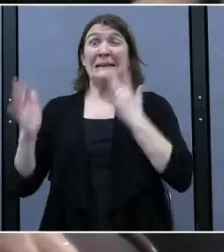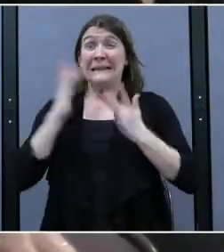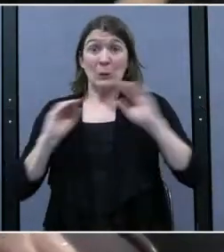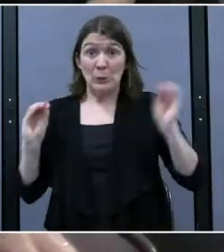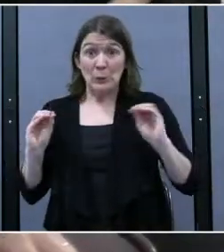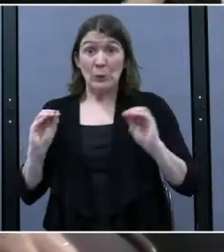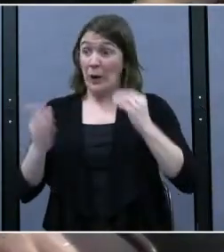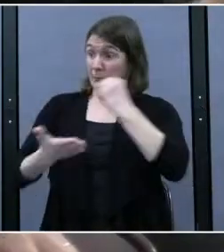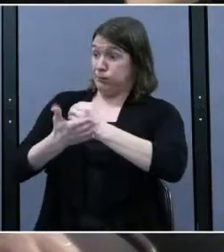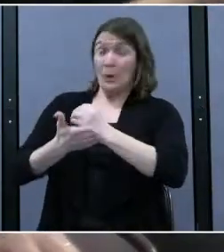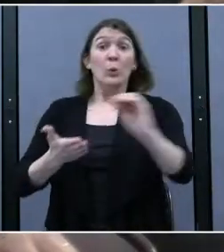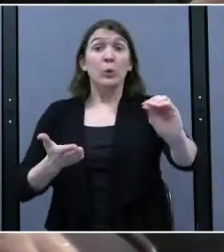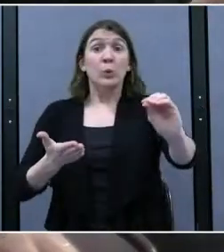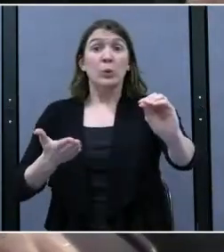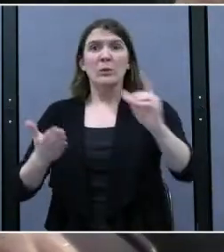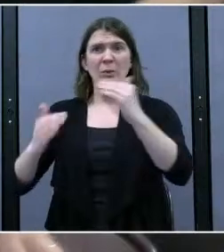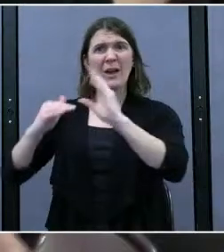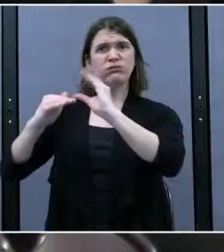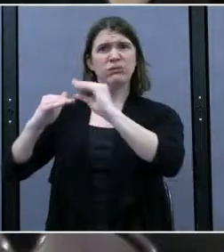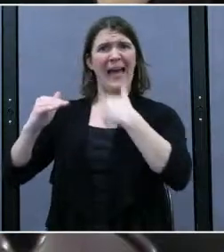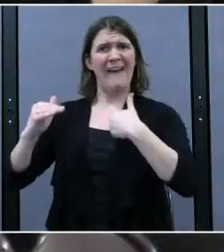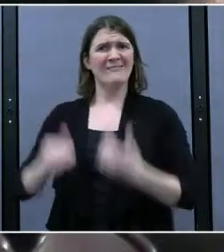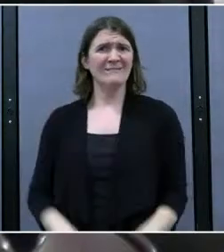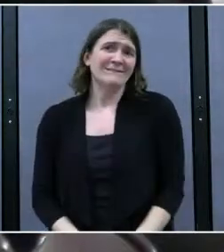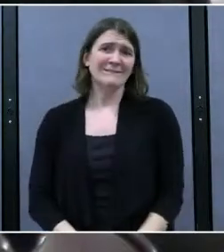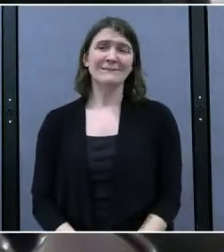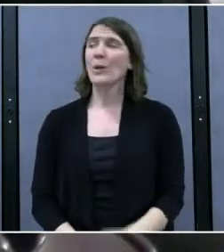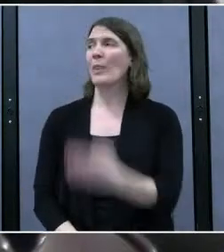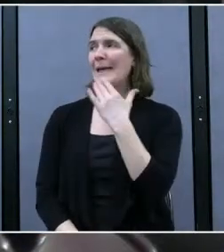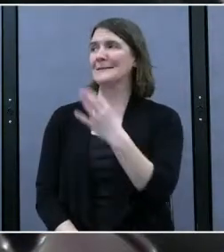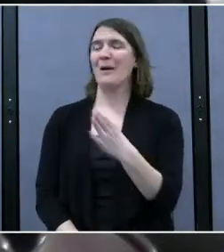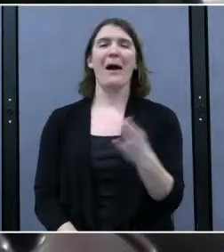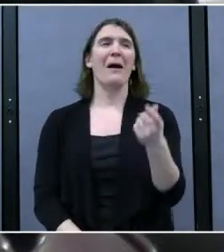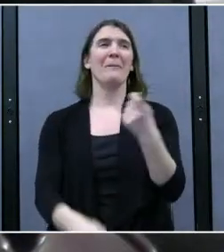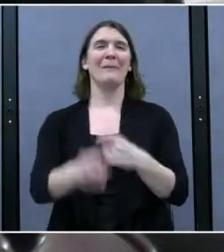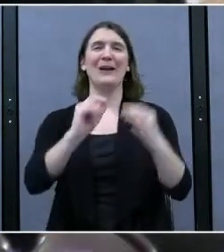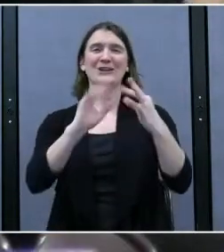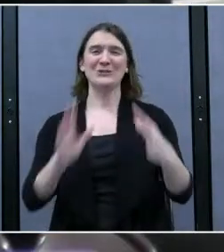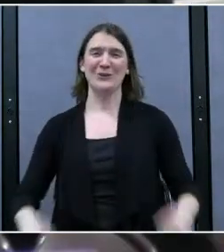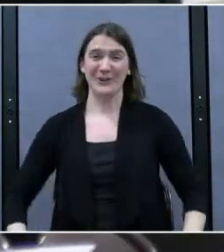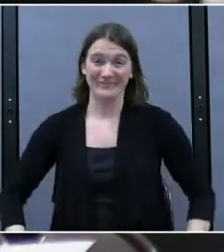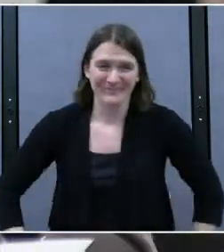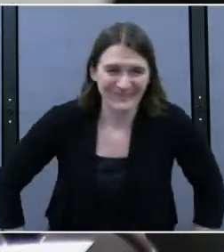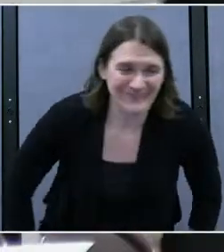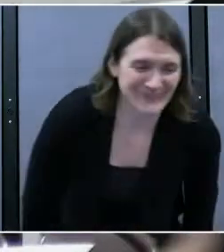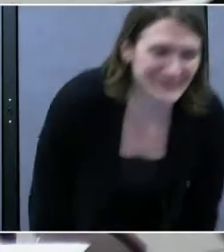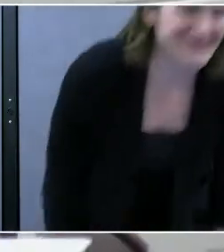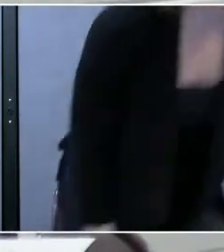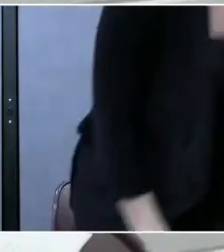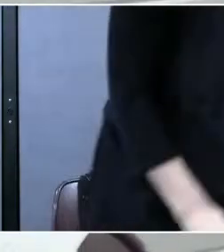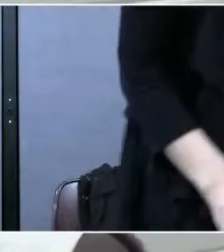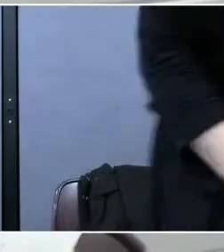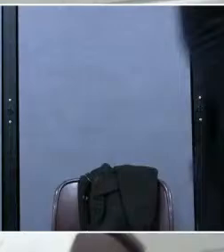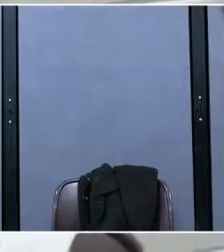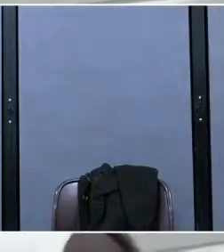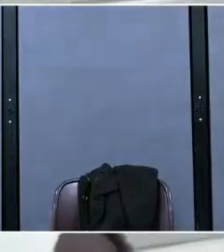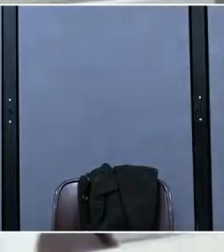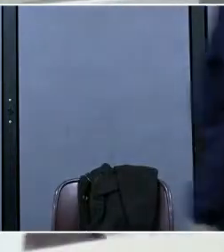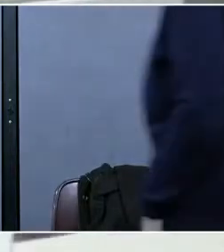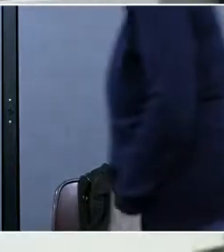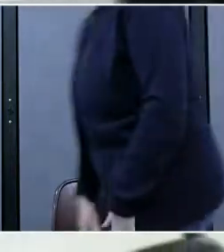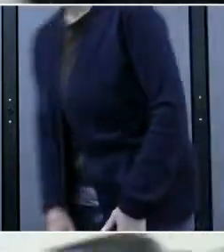straits at this point. Okay. Thanks, Bob. Further questions on Article 9? Kate